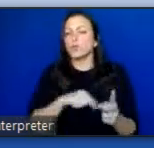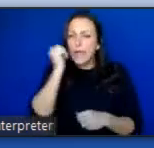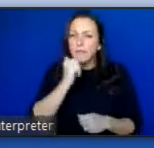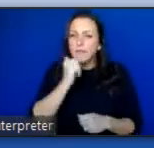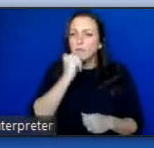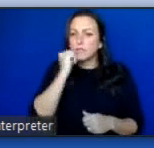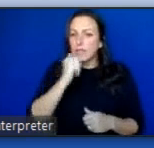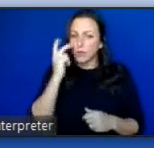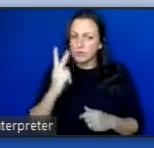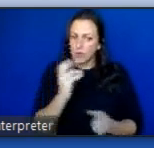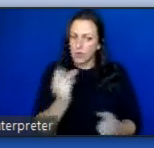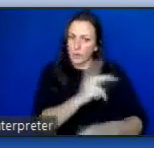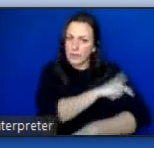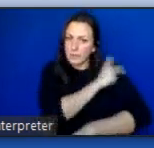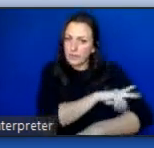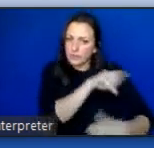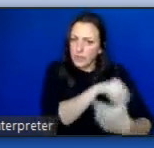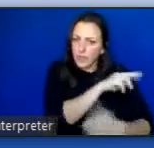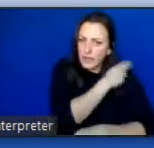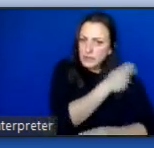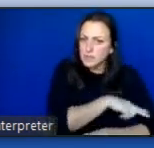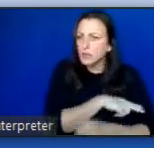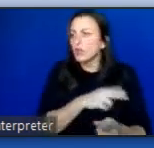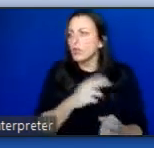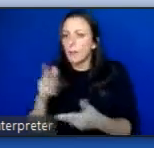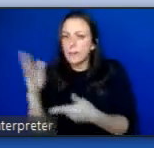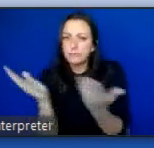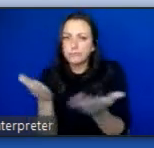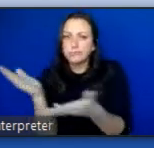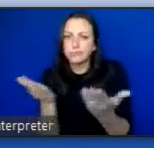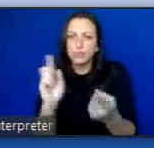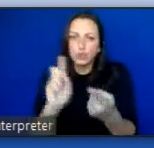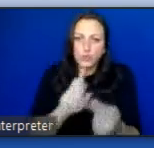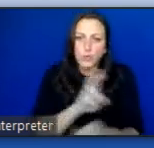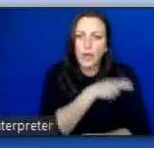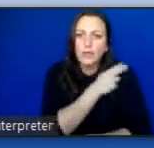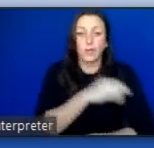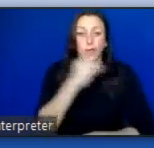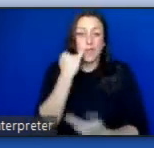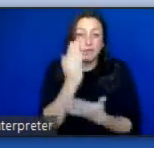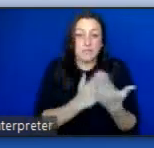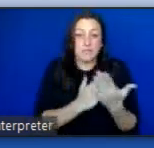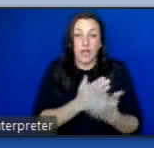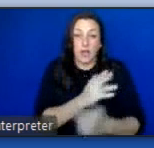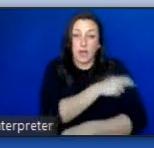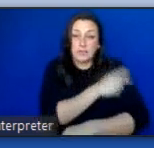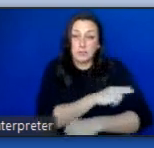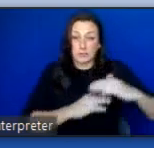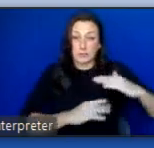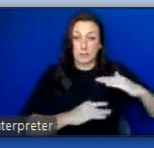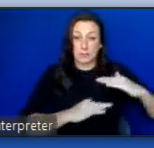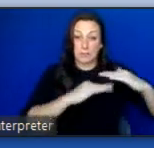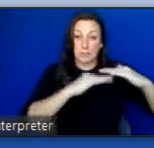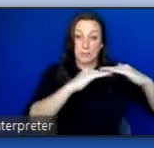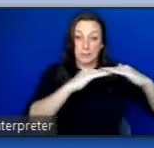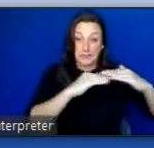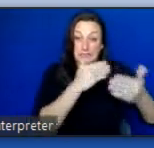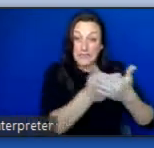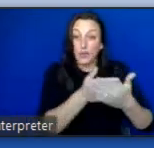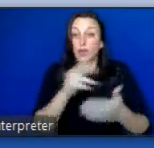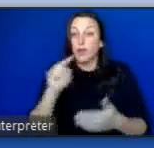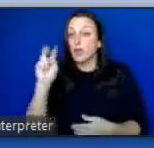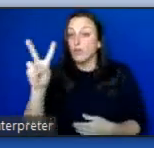and when some hospitals in the state started filling up in November, we were able to transport patients to